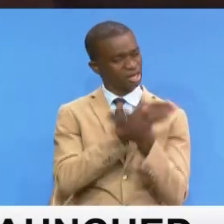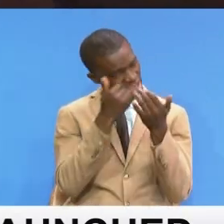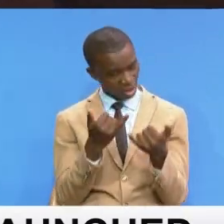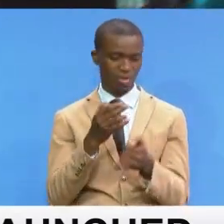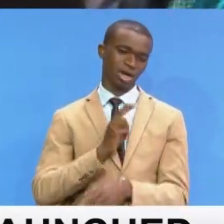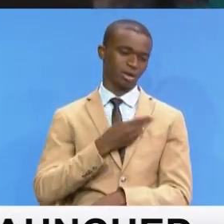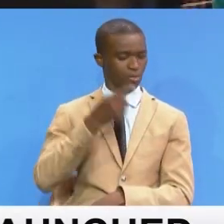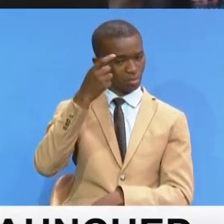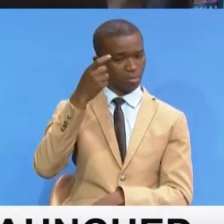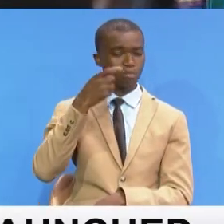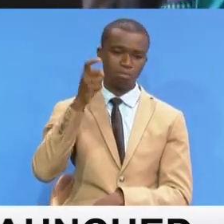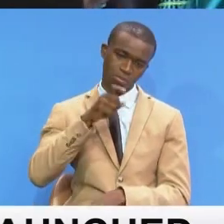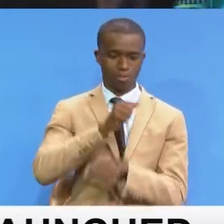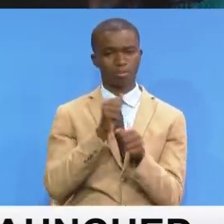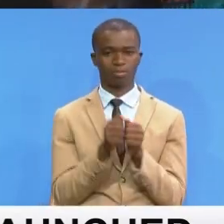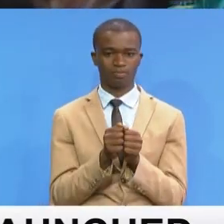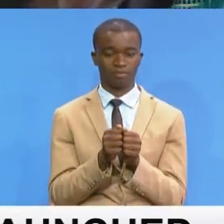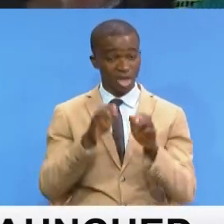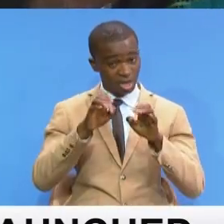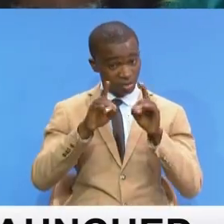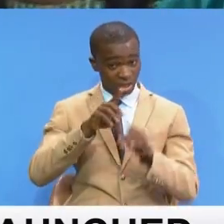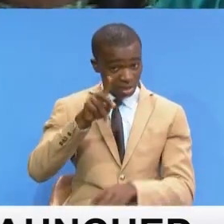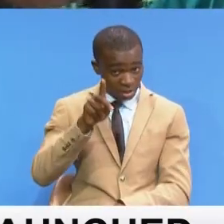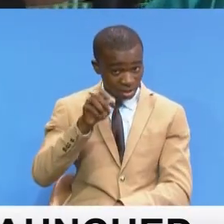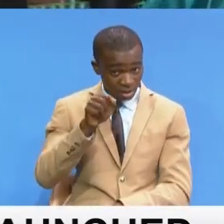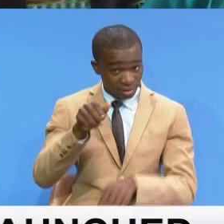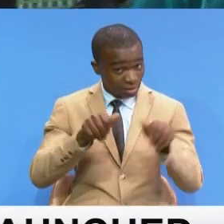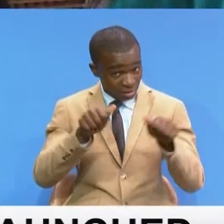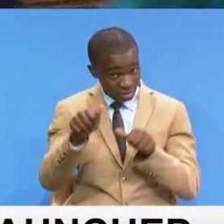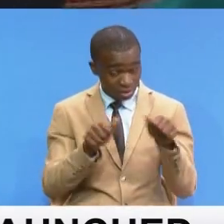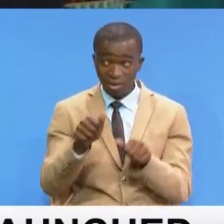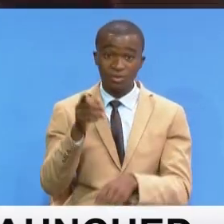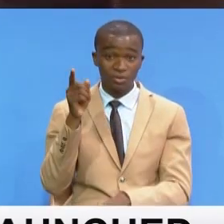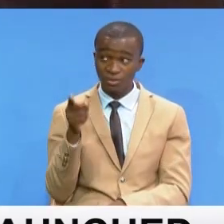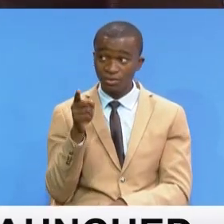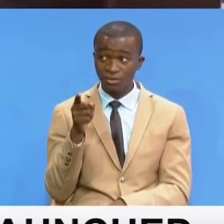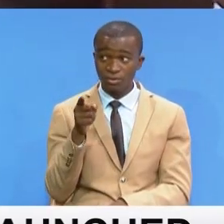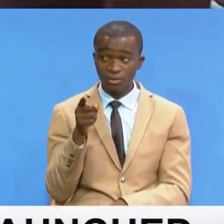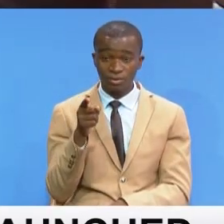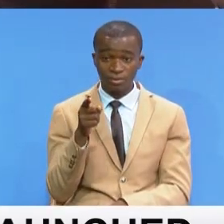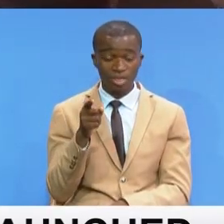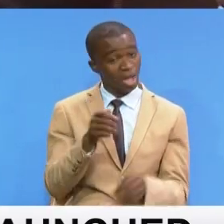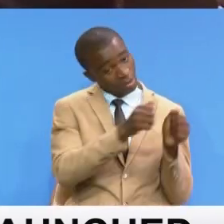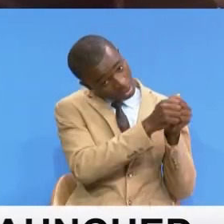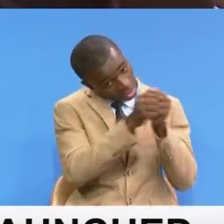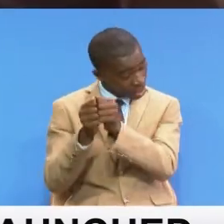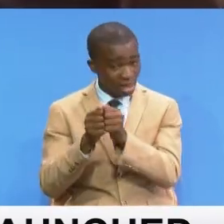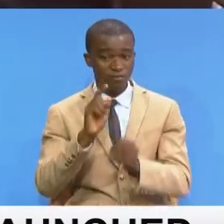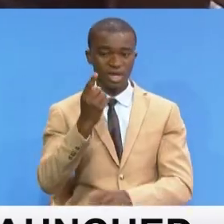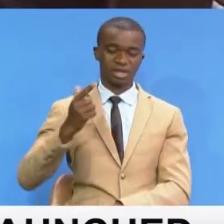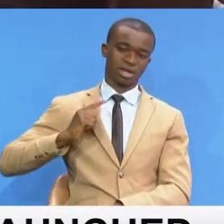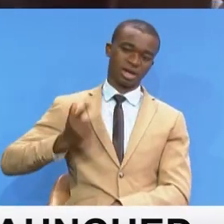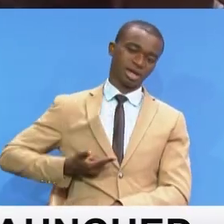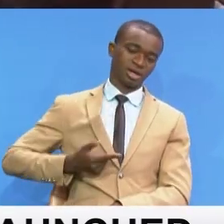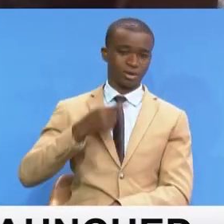squatting. Meanwhile, Education Permanent Secretary for Administration, Noriana Muneko, who accompanied the First Lady,